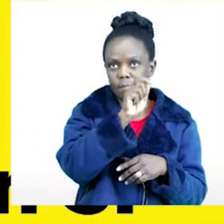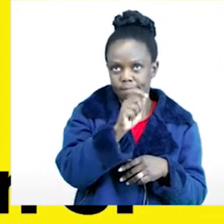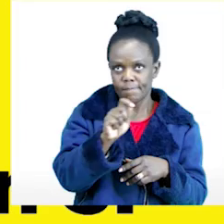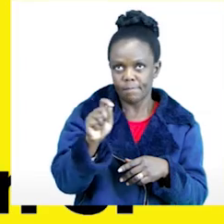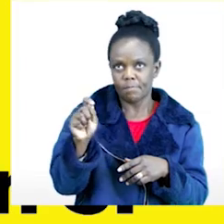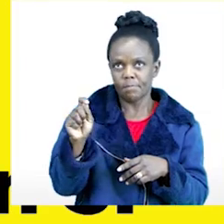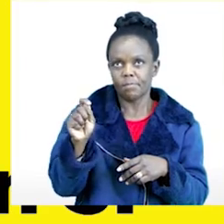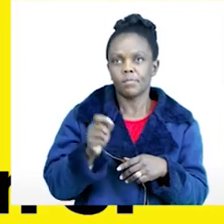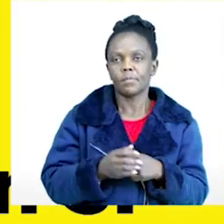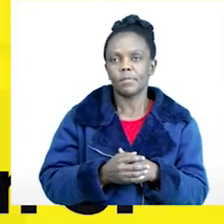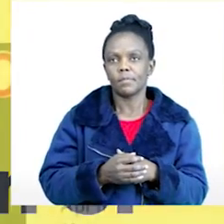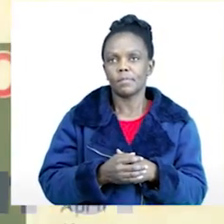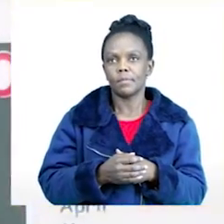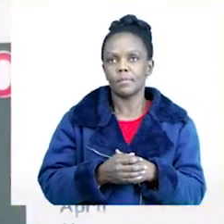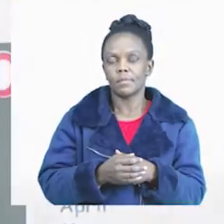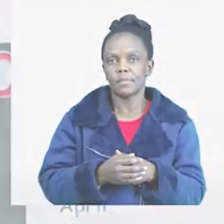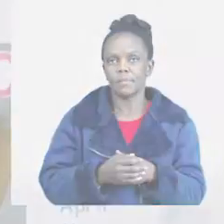and handwriting.